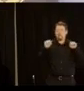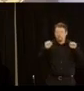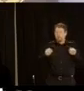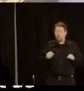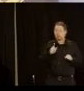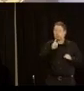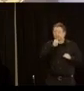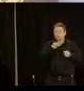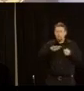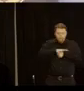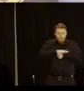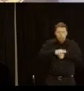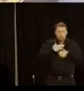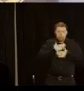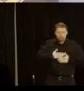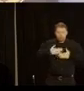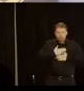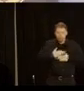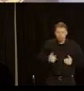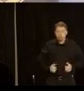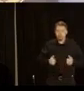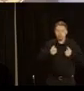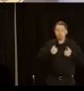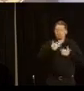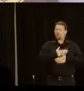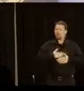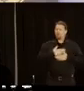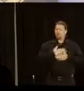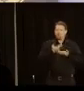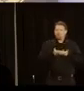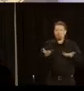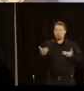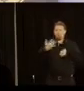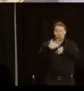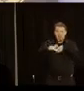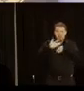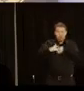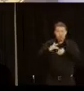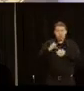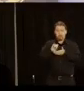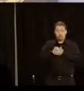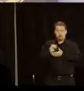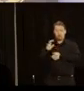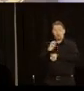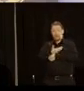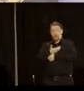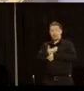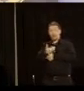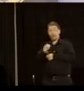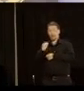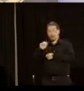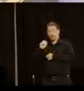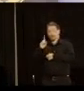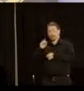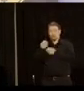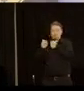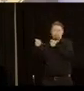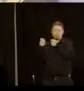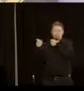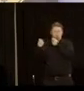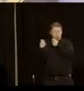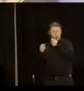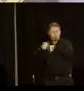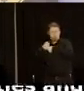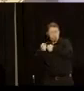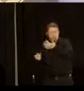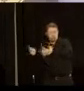really enjoy the wonderful opportunities and resources that our administration has prioritized. And we've made significant investments